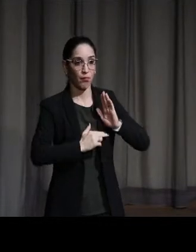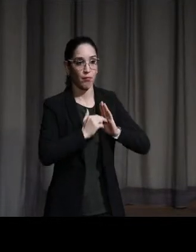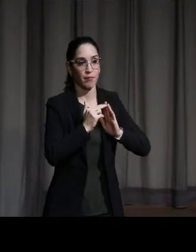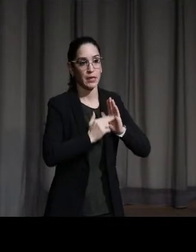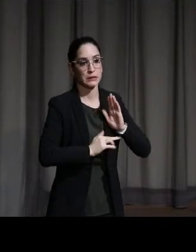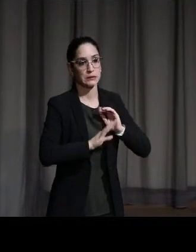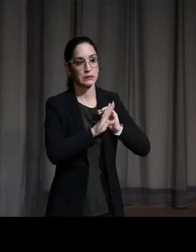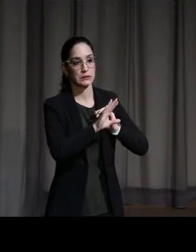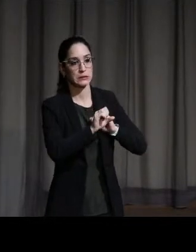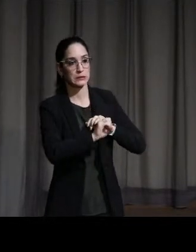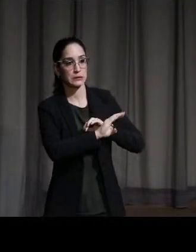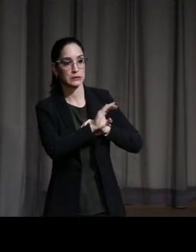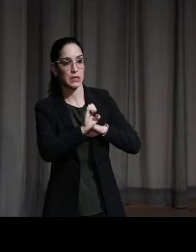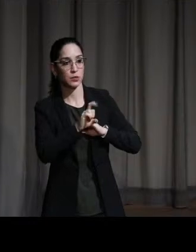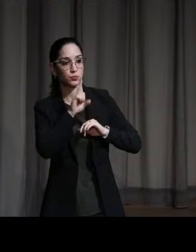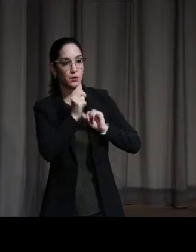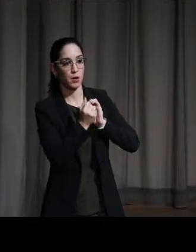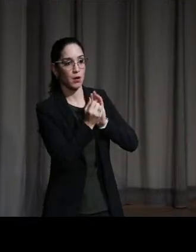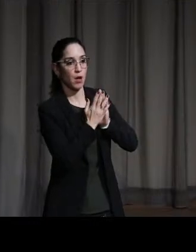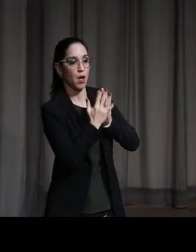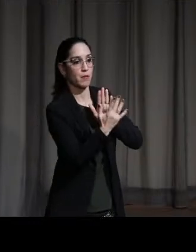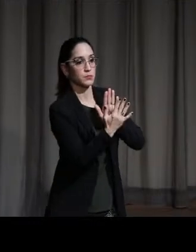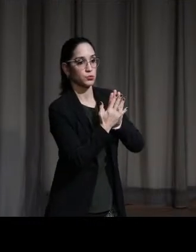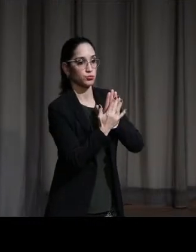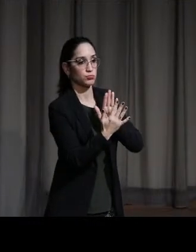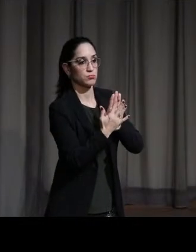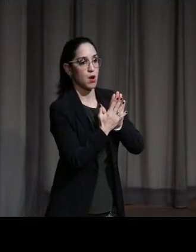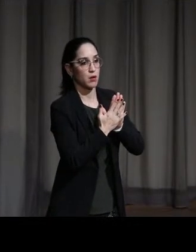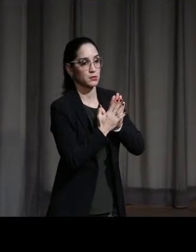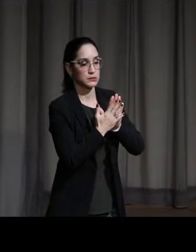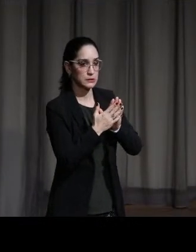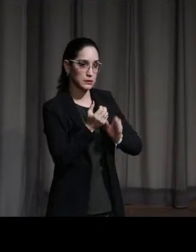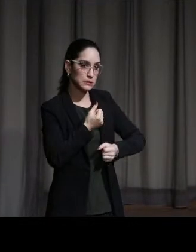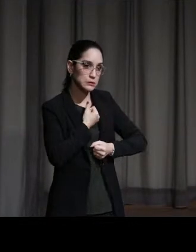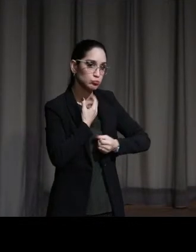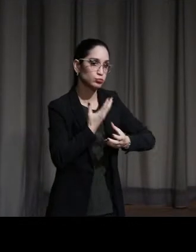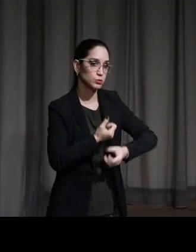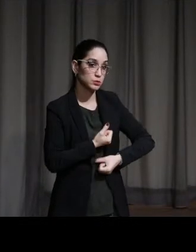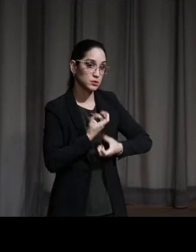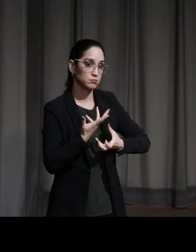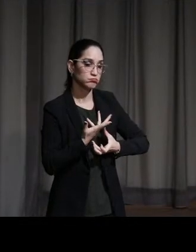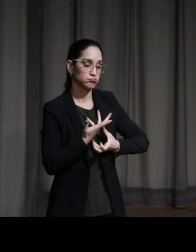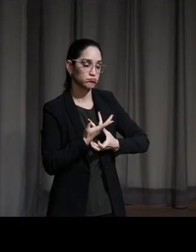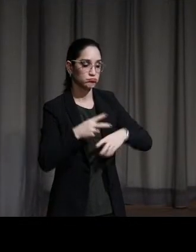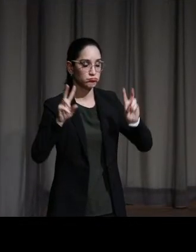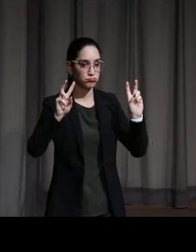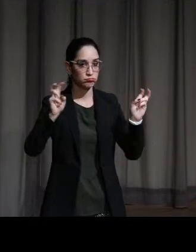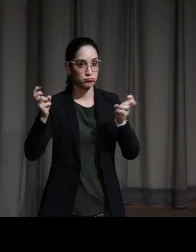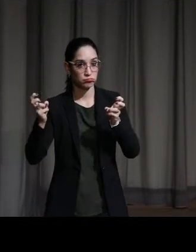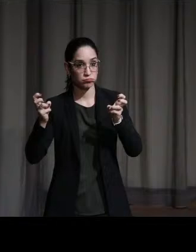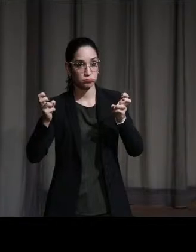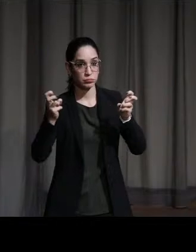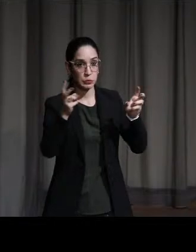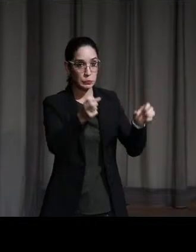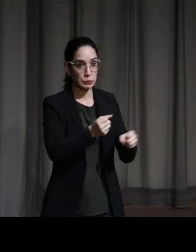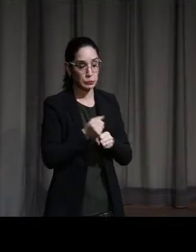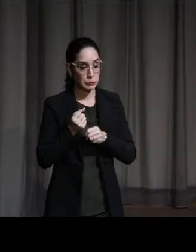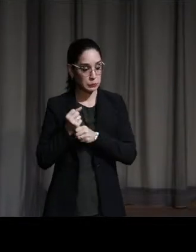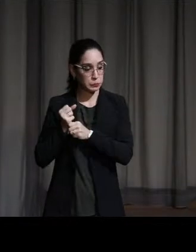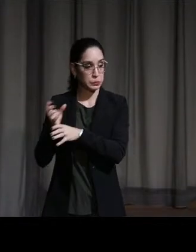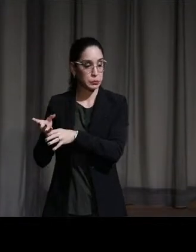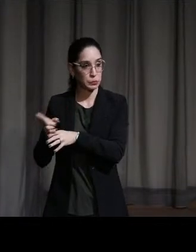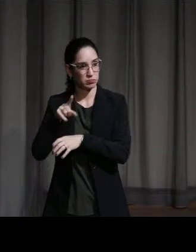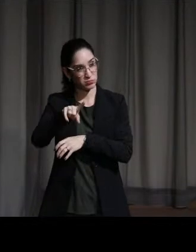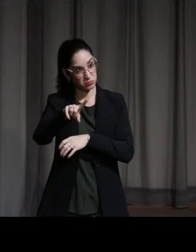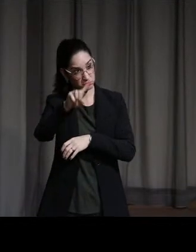in the style of abstract expressionism. I mean, if you took away the title, would you know what this is?